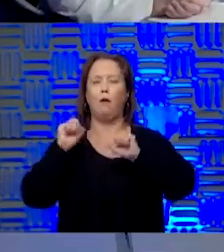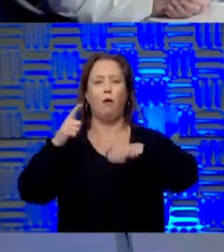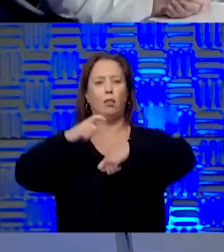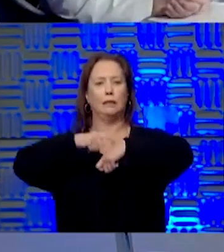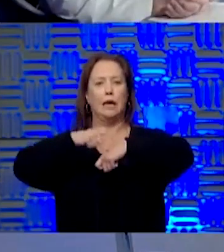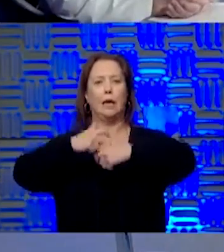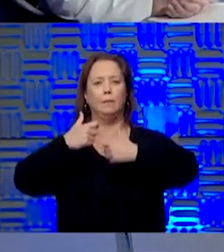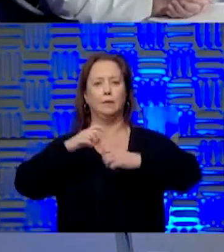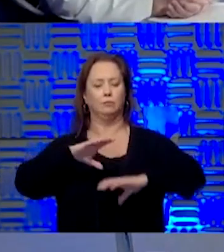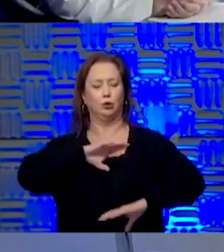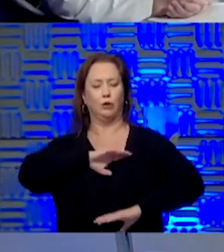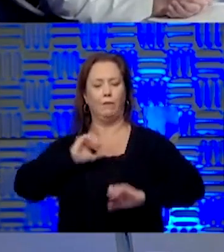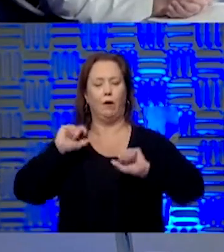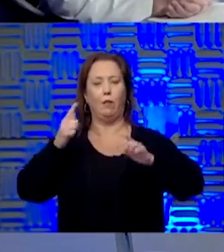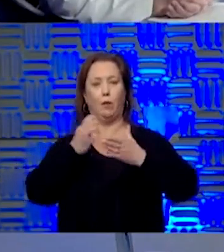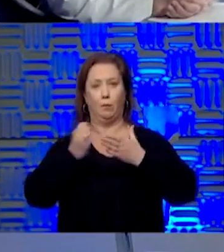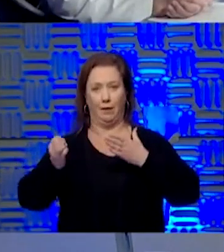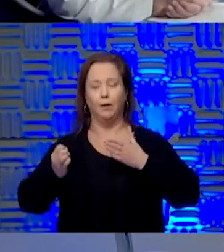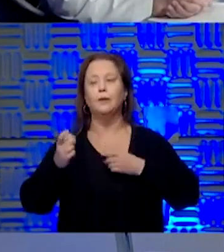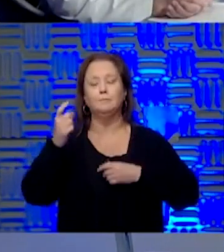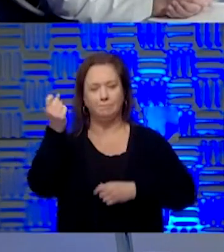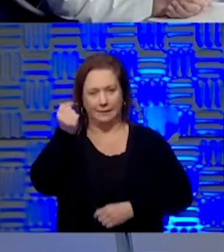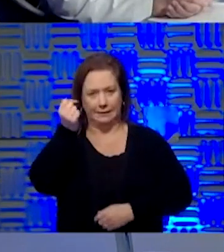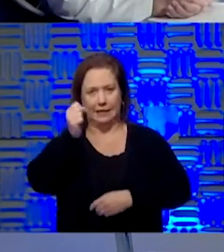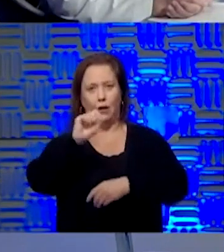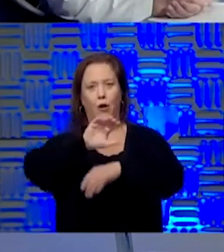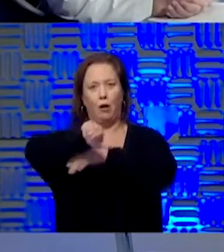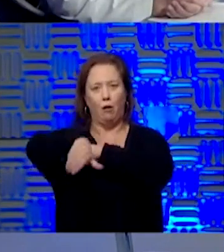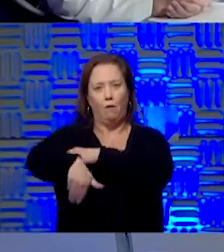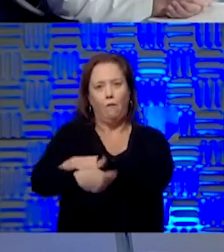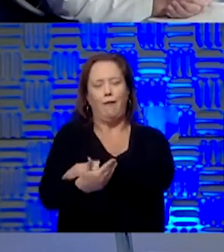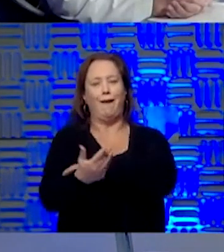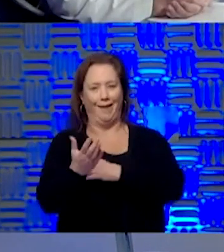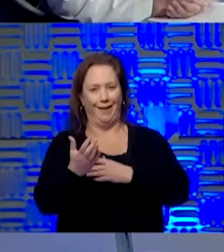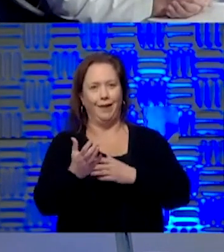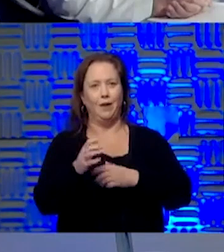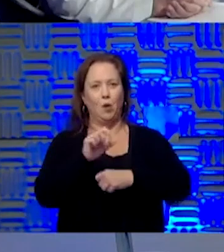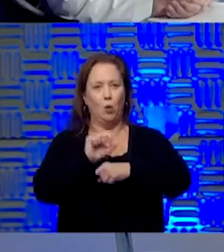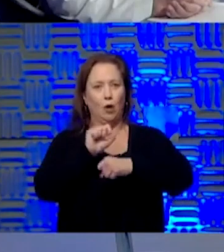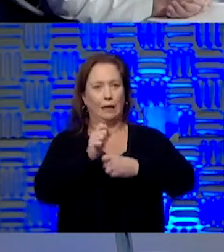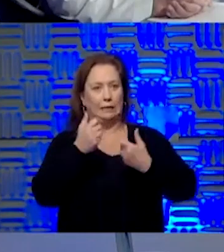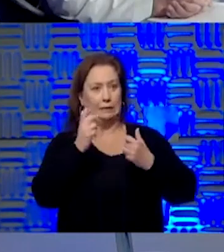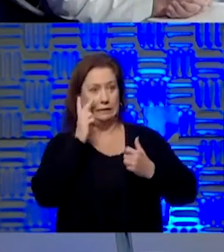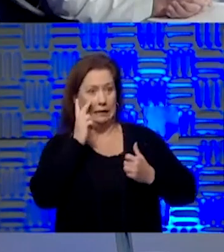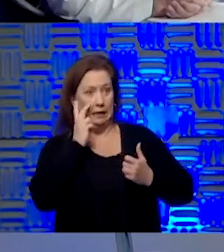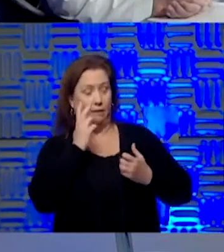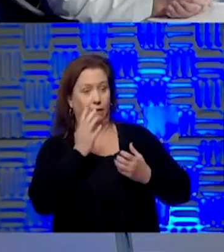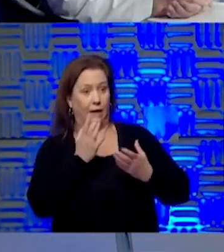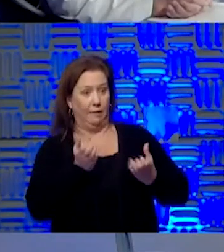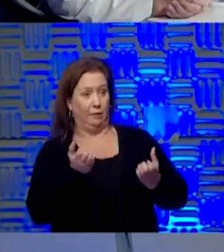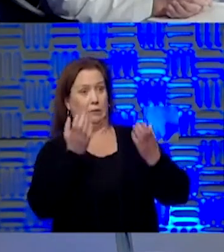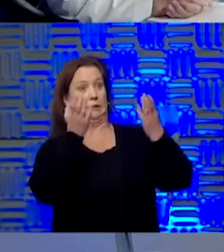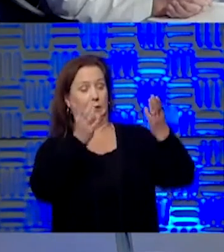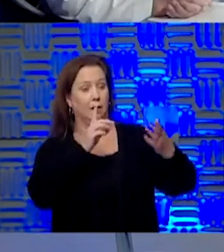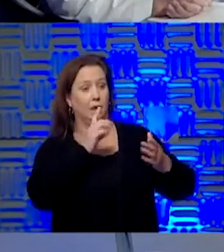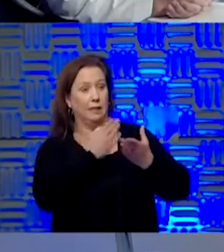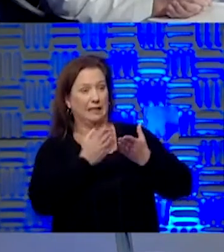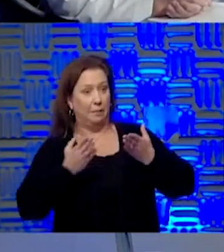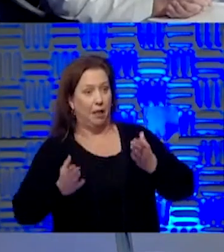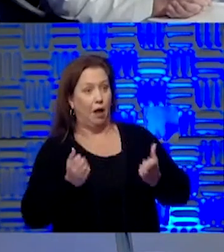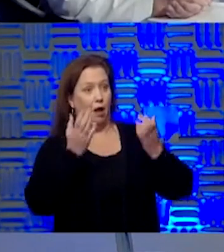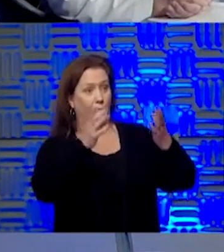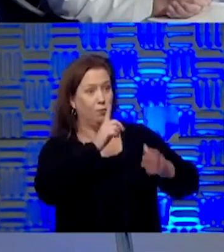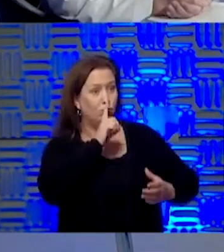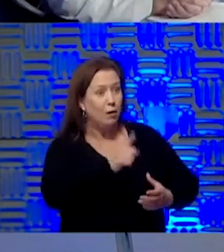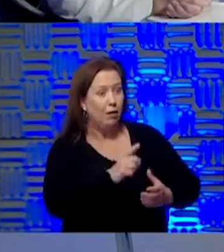there. So I think so. I think we had a few Saturday night, late night, or early morning phone calls trying to determine if a supply offer was real or was one of